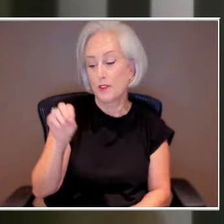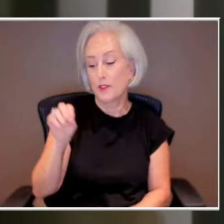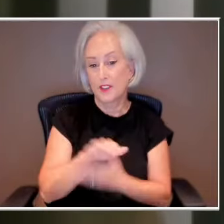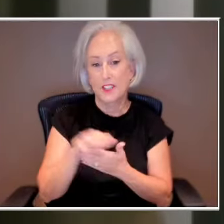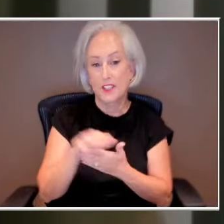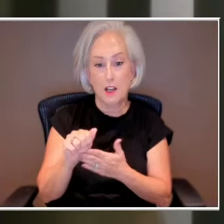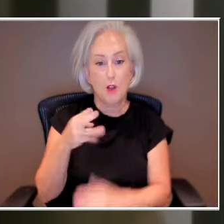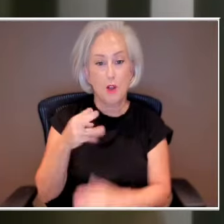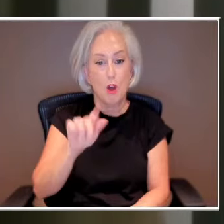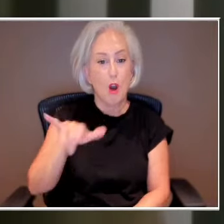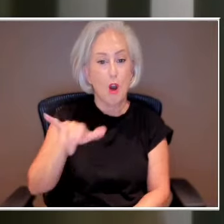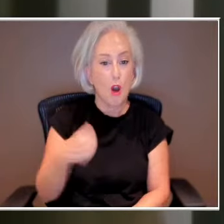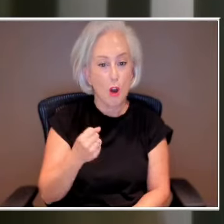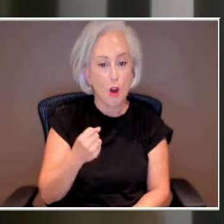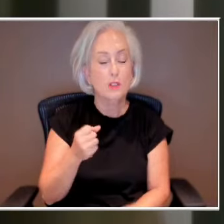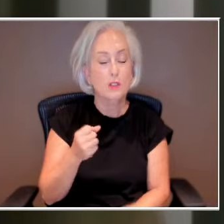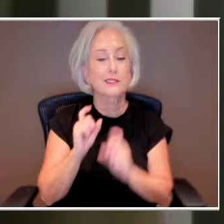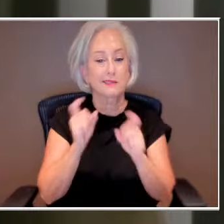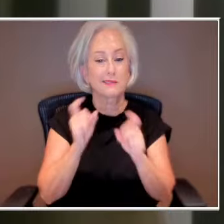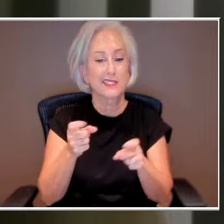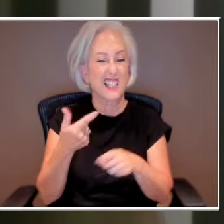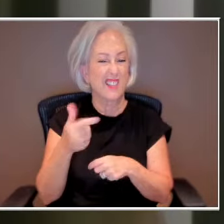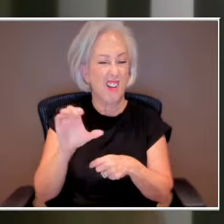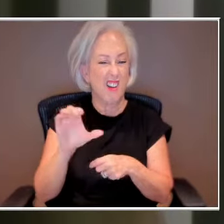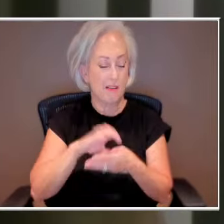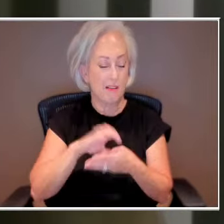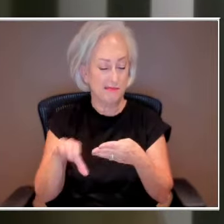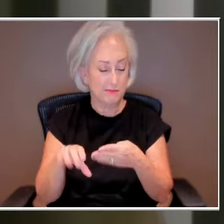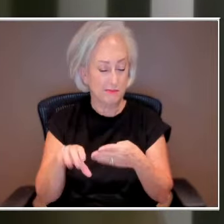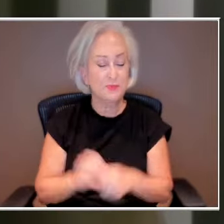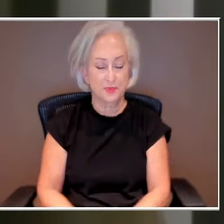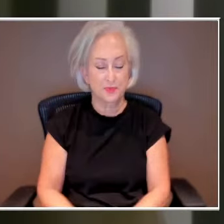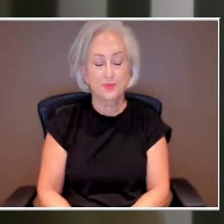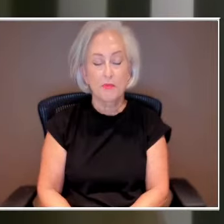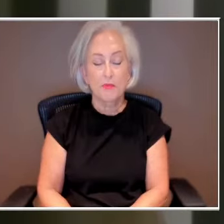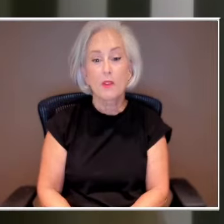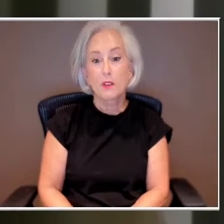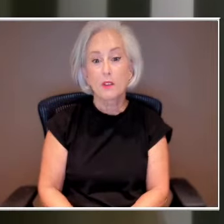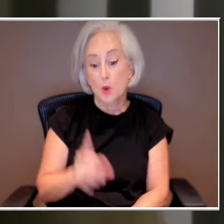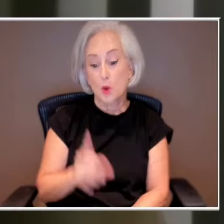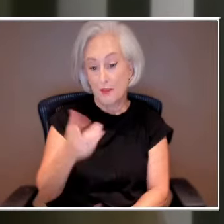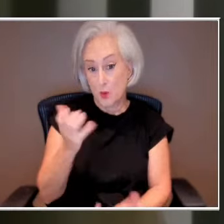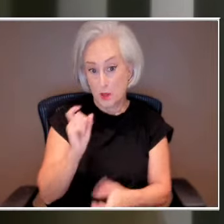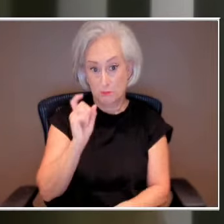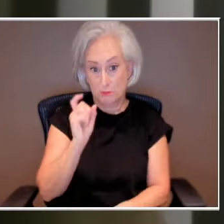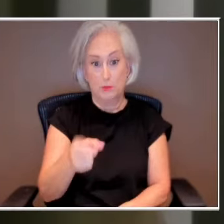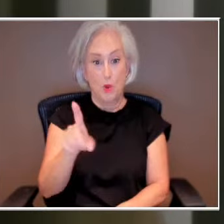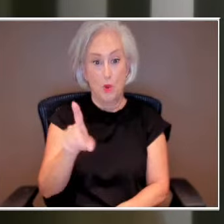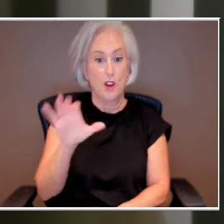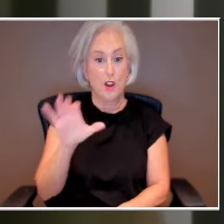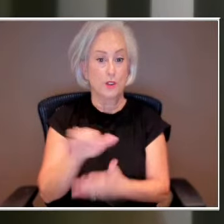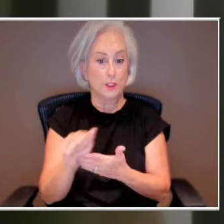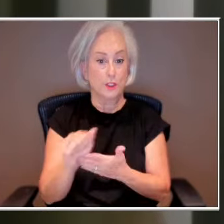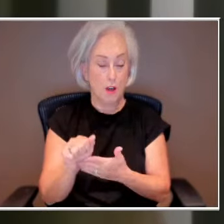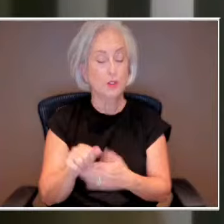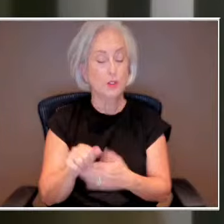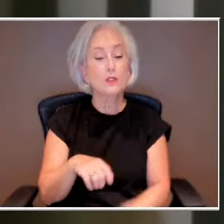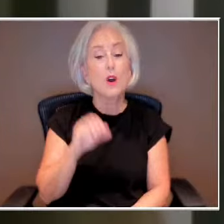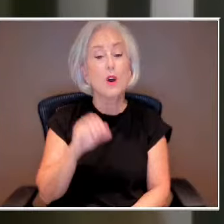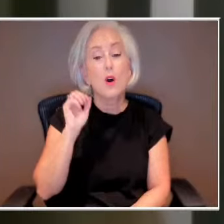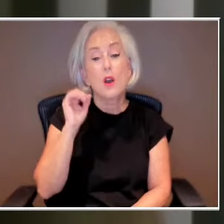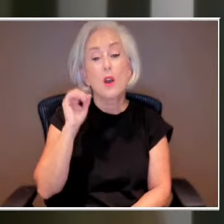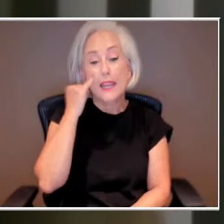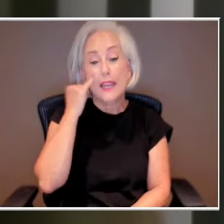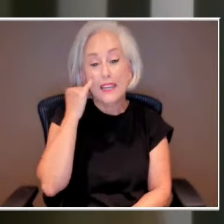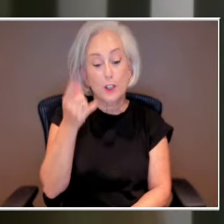really awesome giveaways for those who want to make a $100 donation to Missy's. And then also if you make a purchase